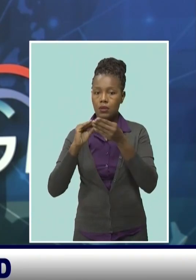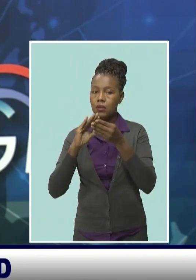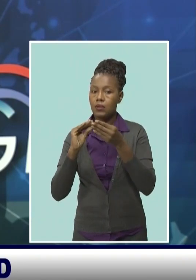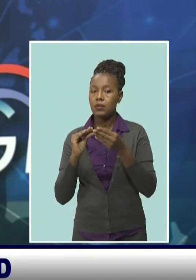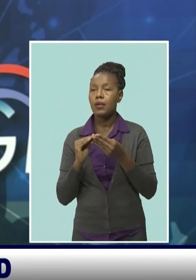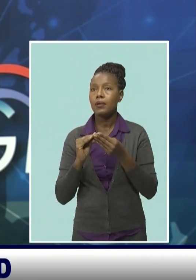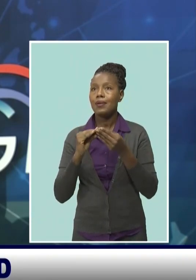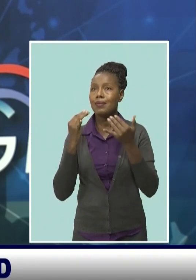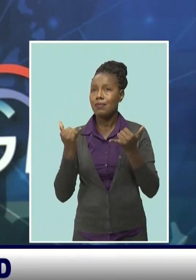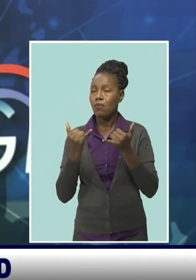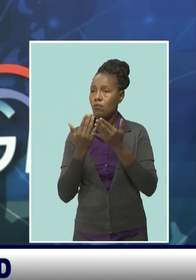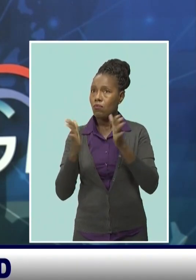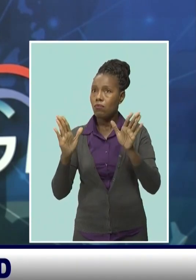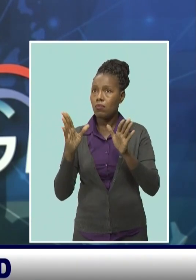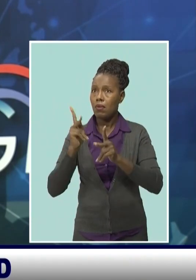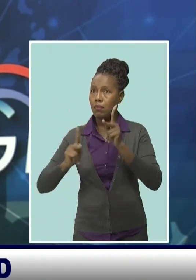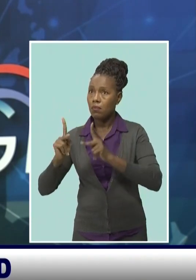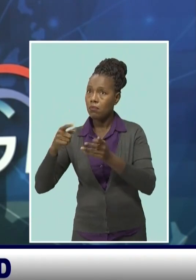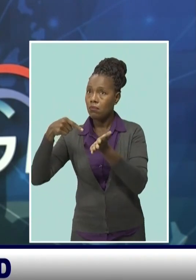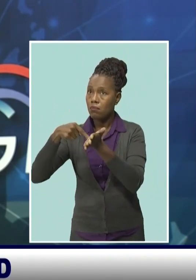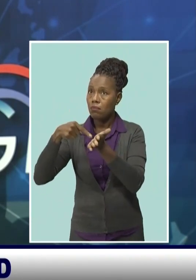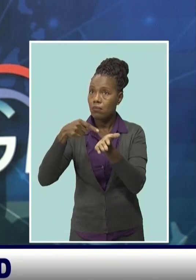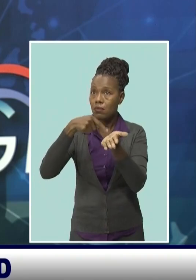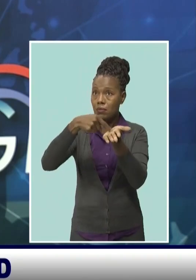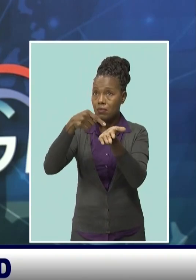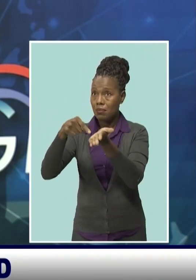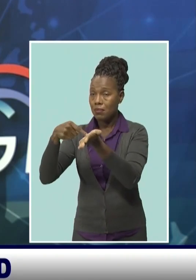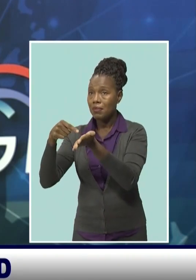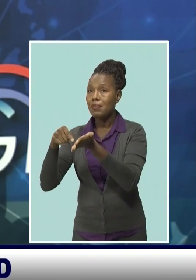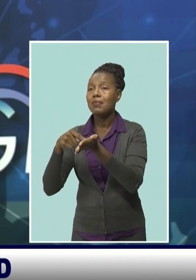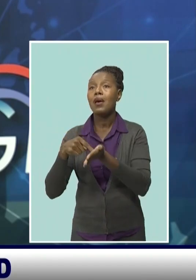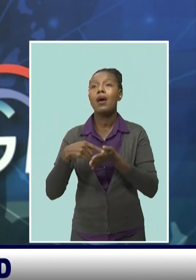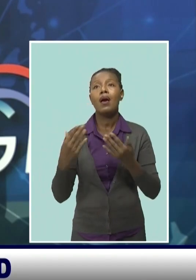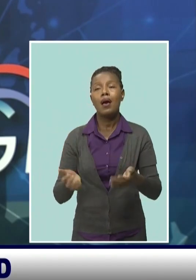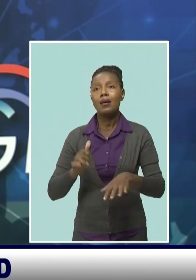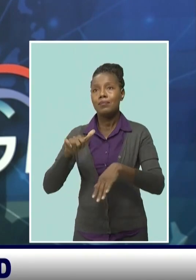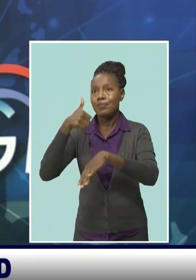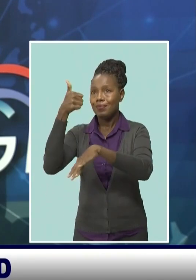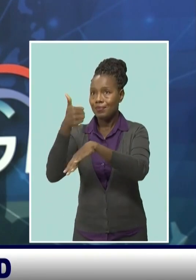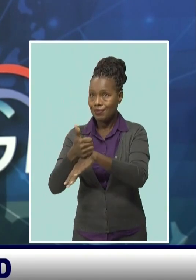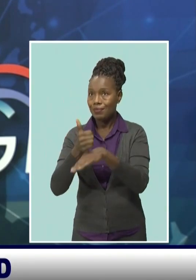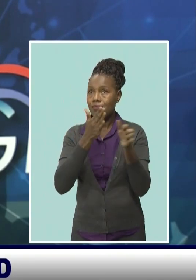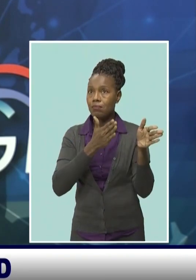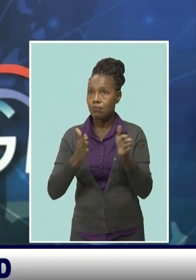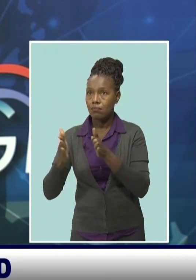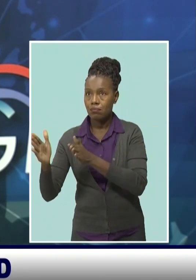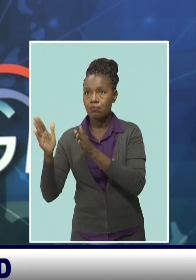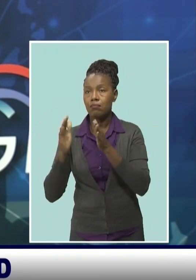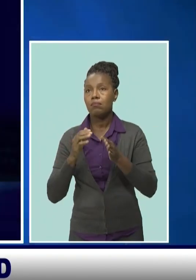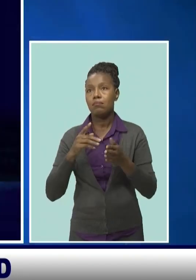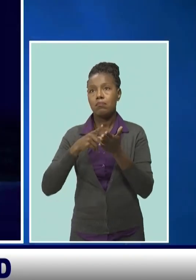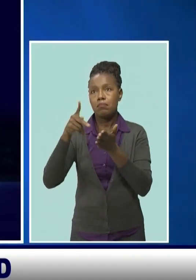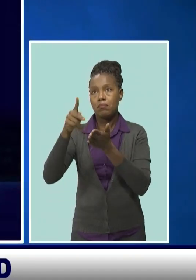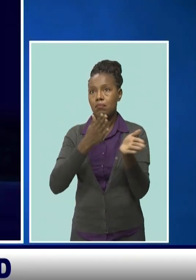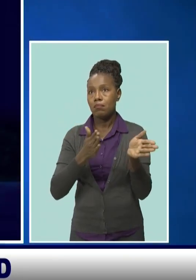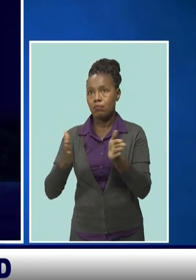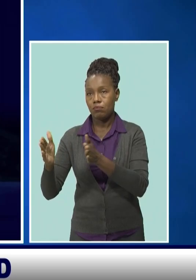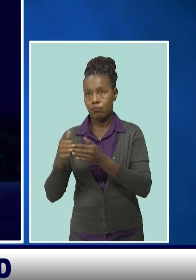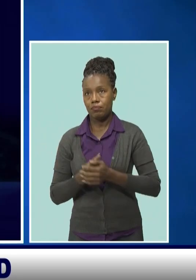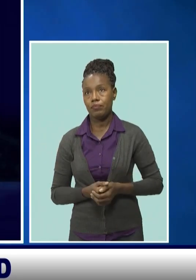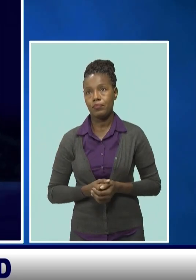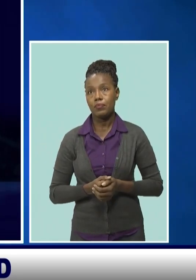and committed to engaging with taxpayers who have unpaid debt to establish terms for repayment. Following the